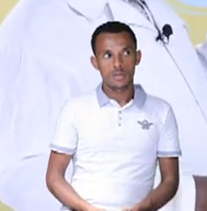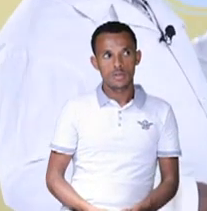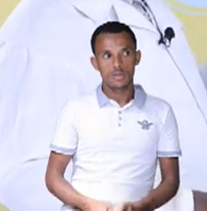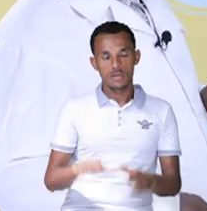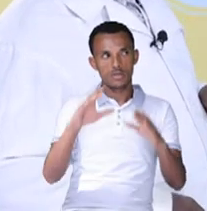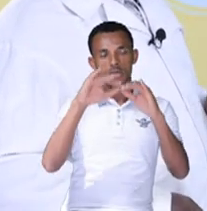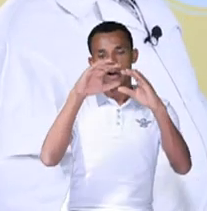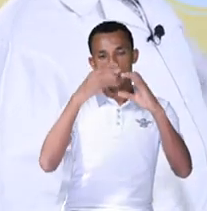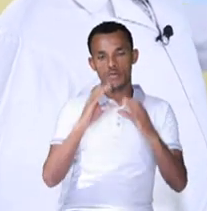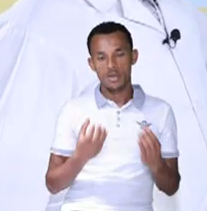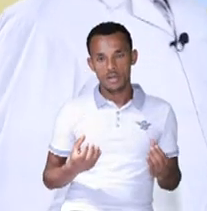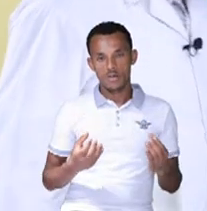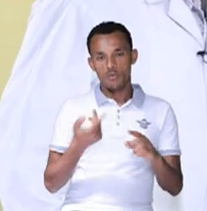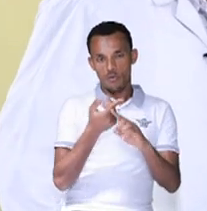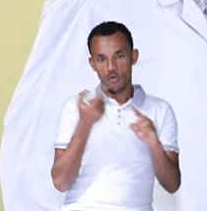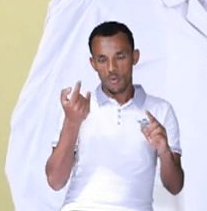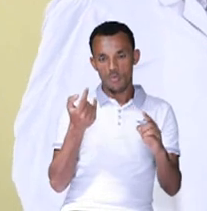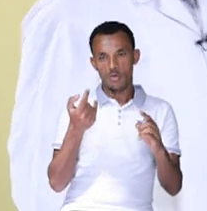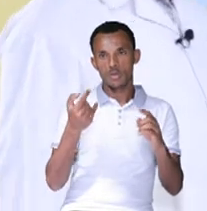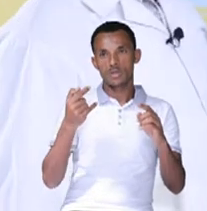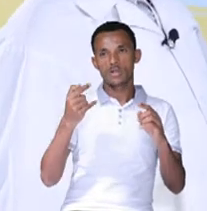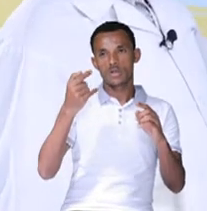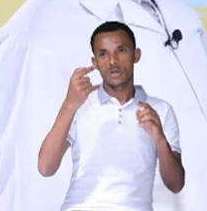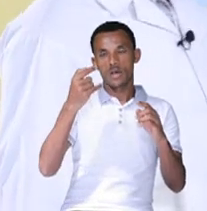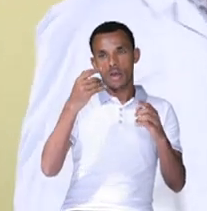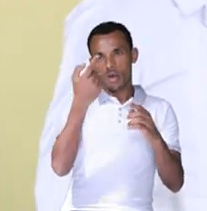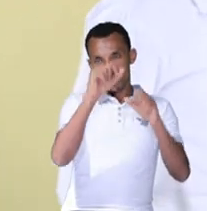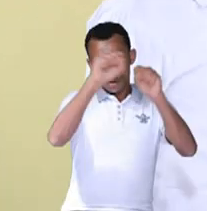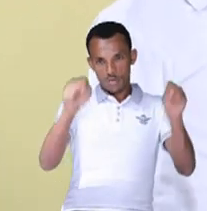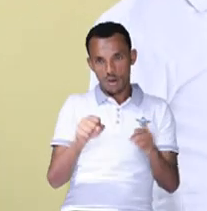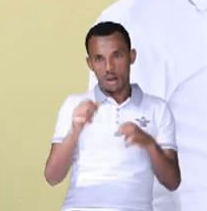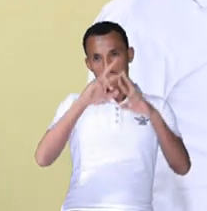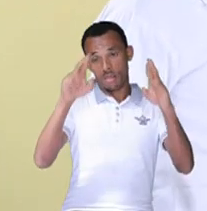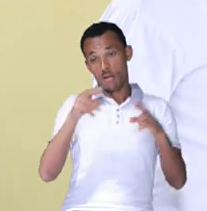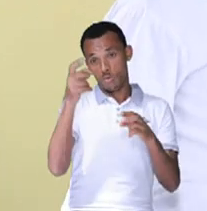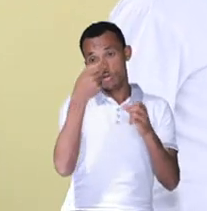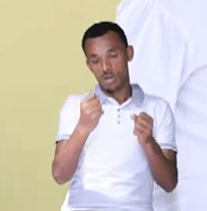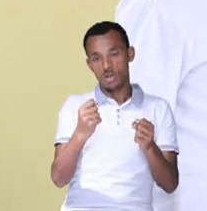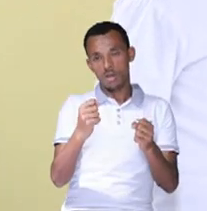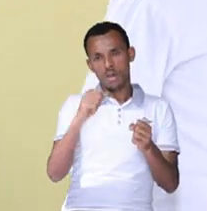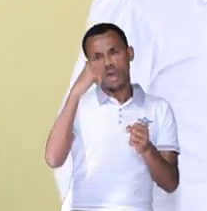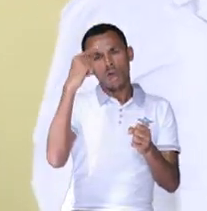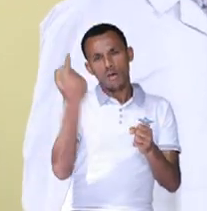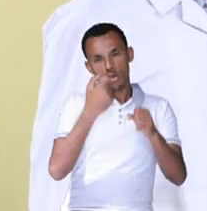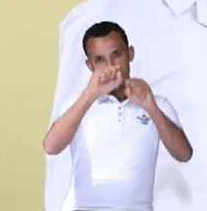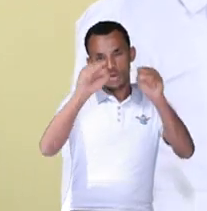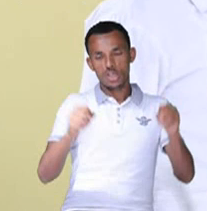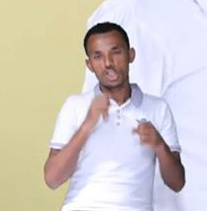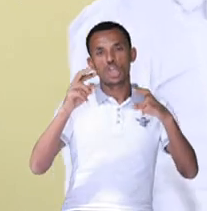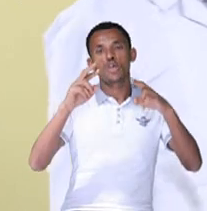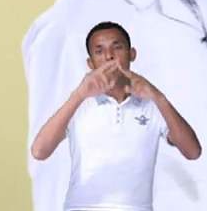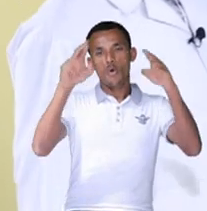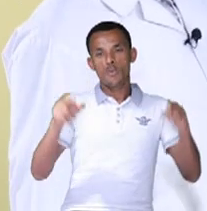the classification from a square is, every square is rectangle, every square is rhombus,